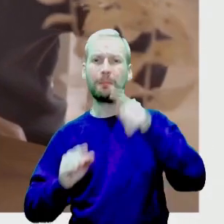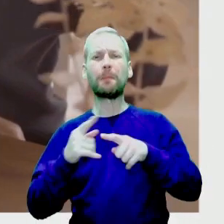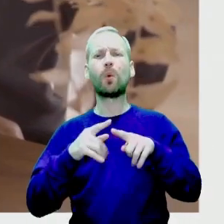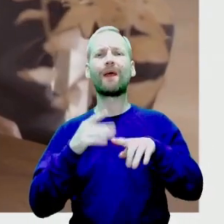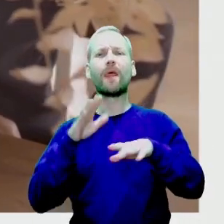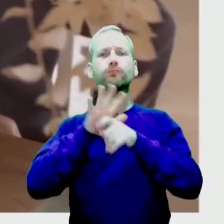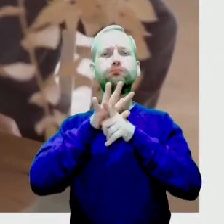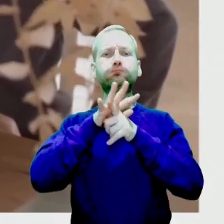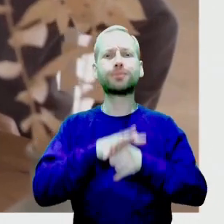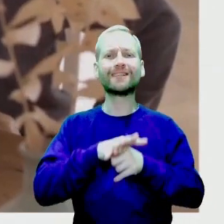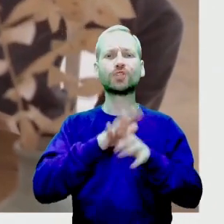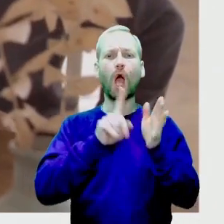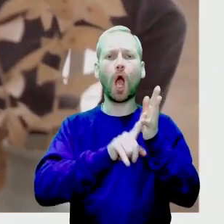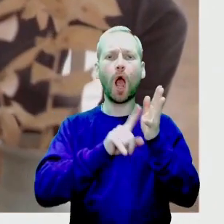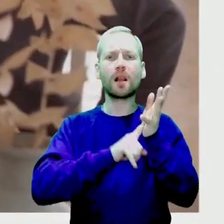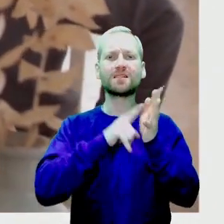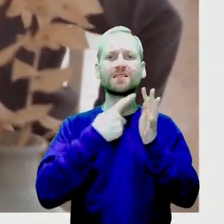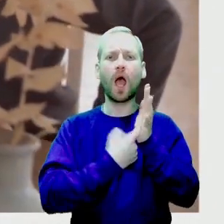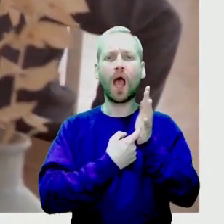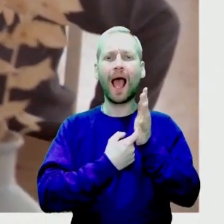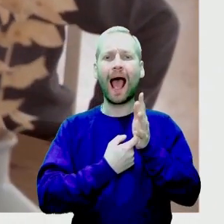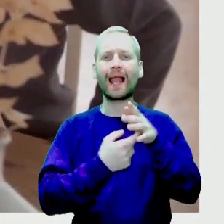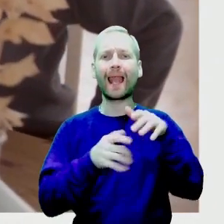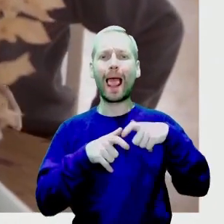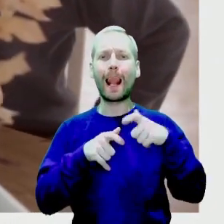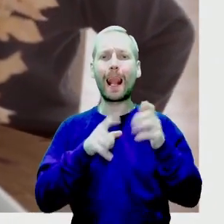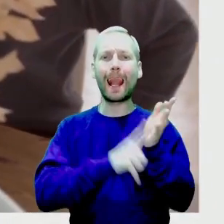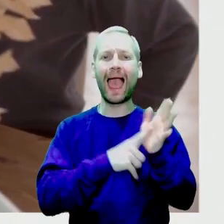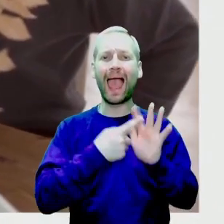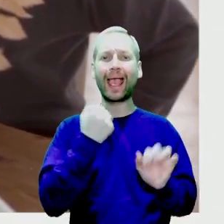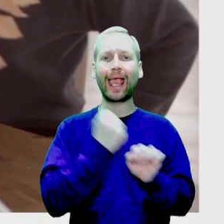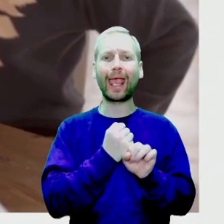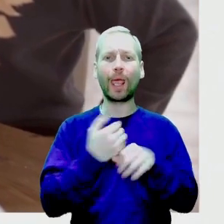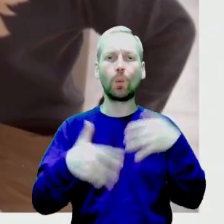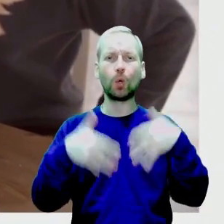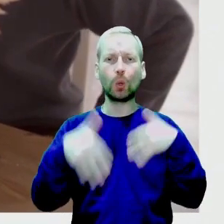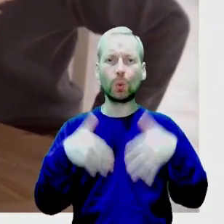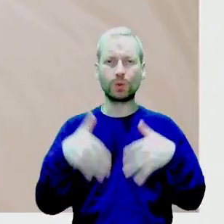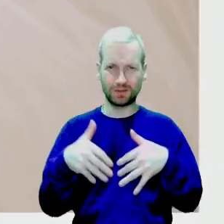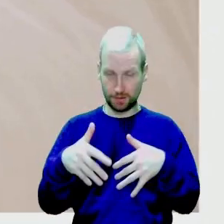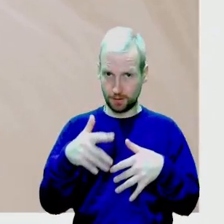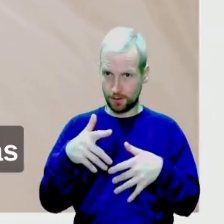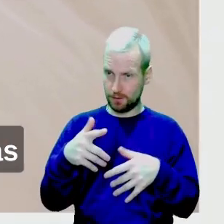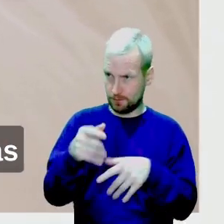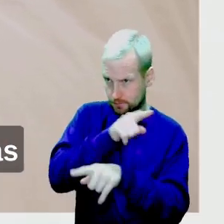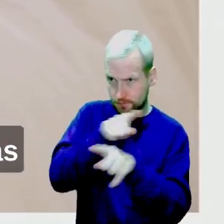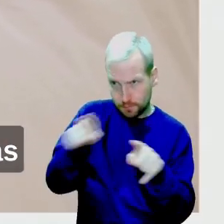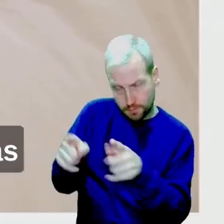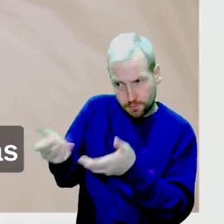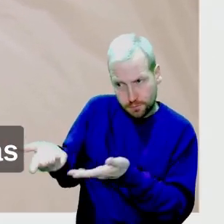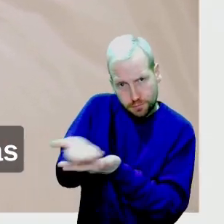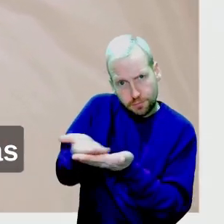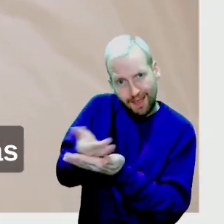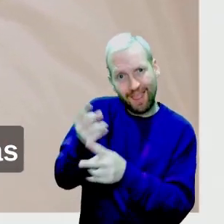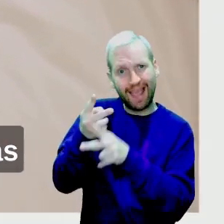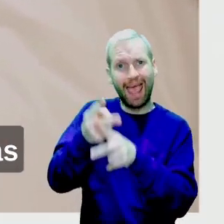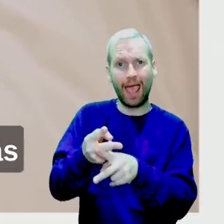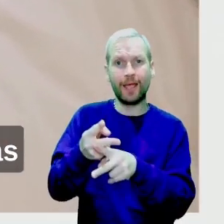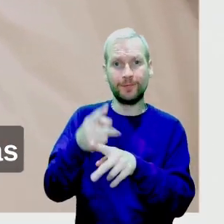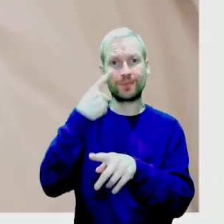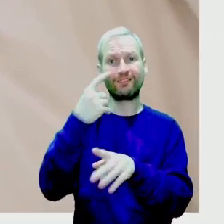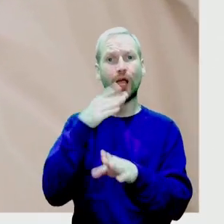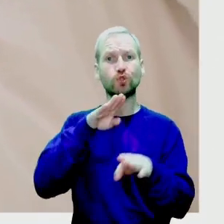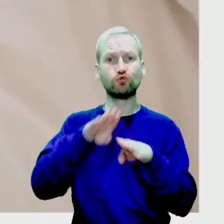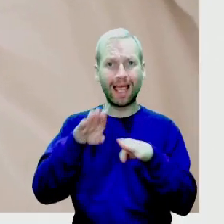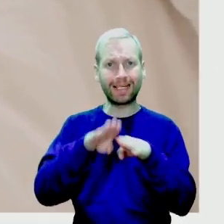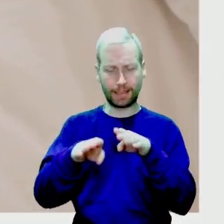their carers took part in a series of interviews to find out about their experiences of care. We found better training and communication